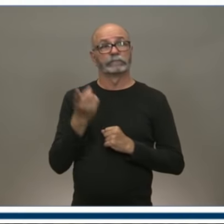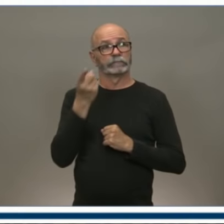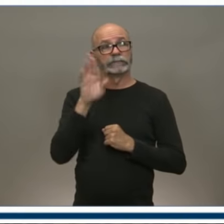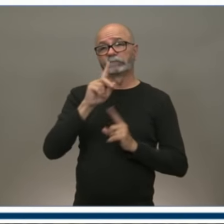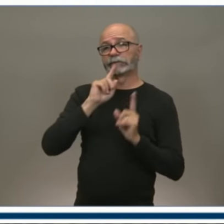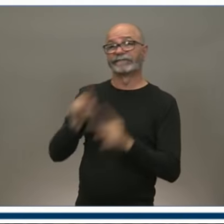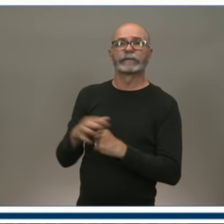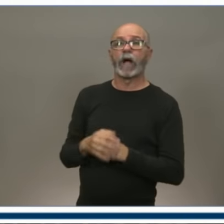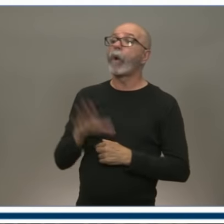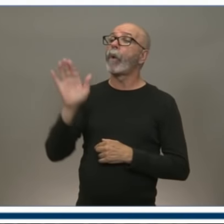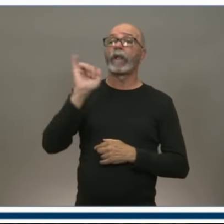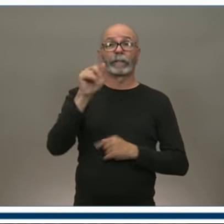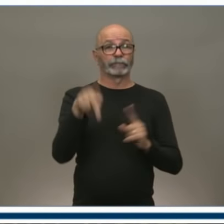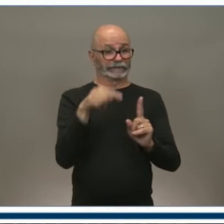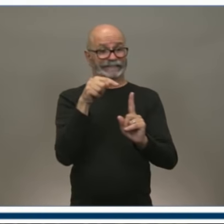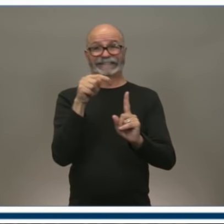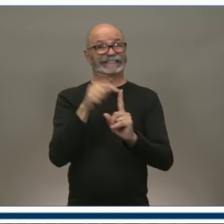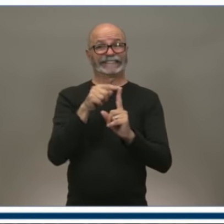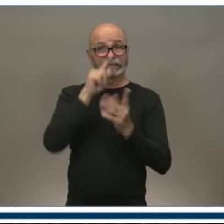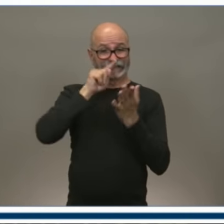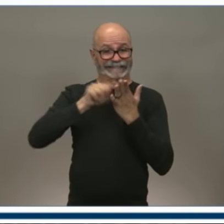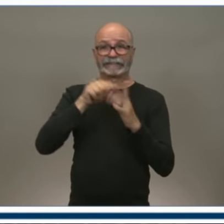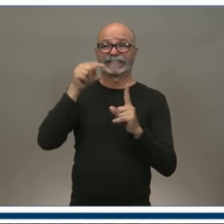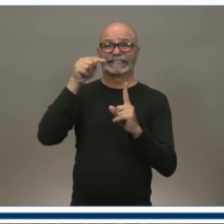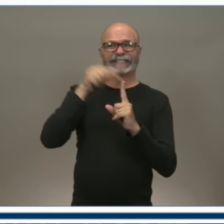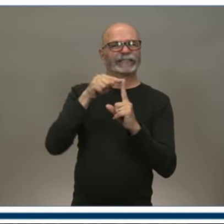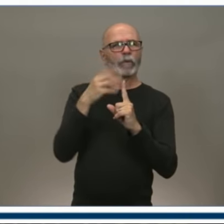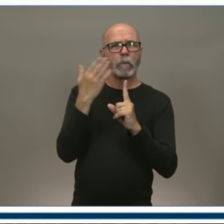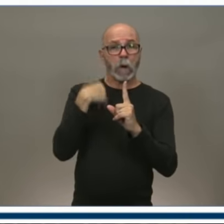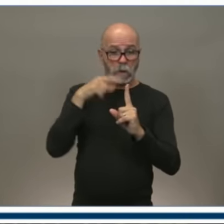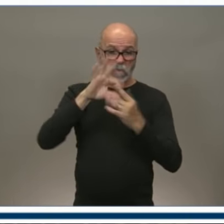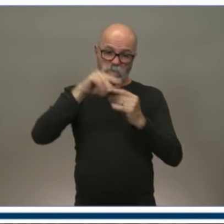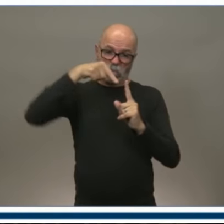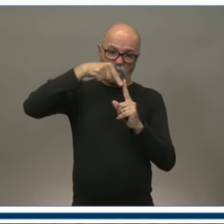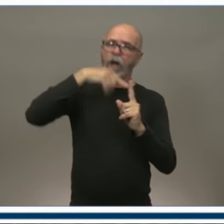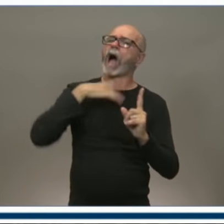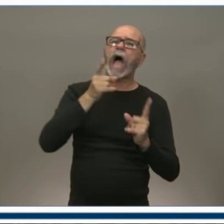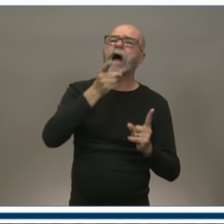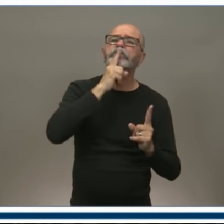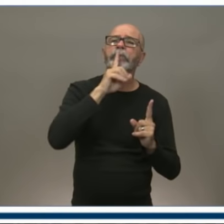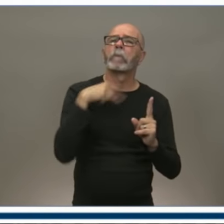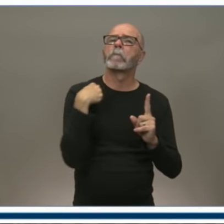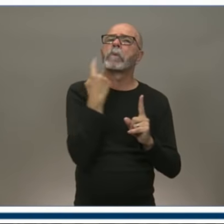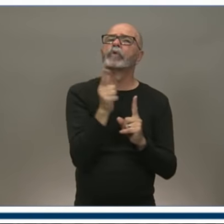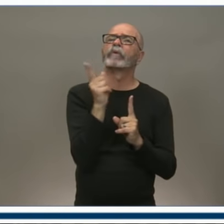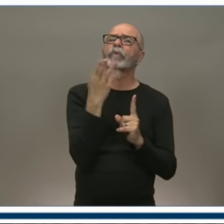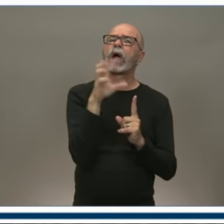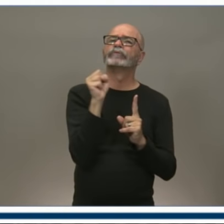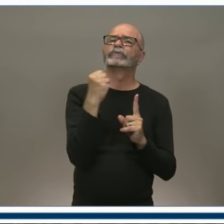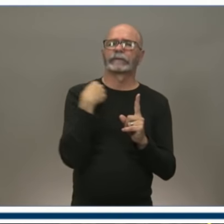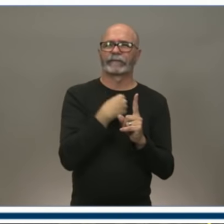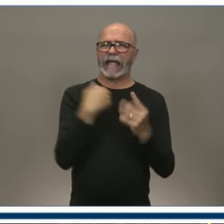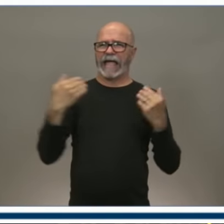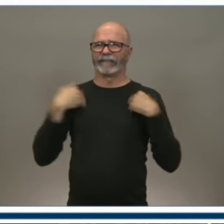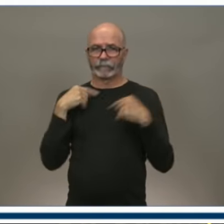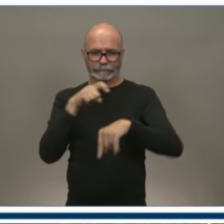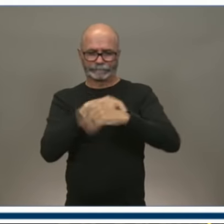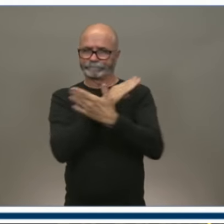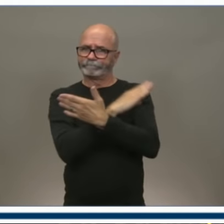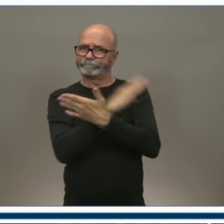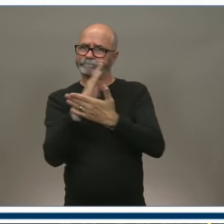the person tested positive and public health was alerted in the last 24 hours. So we need time to contact the person and do our work. That's all that